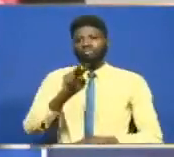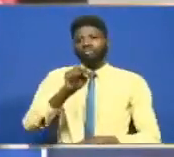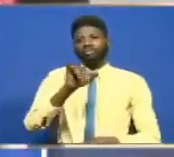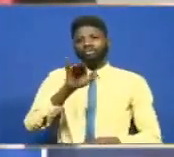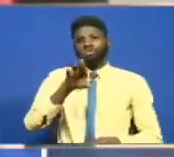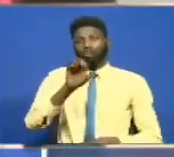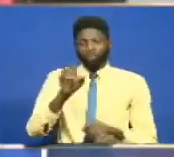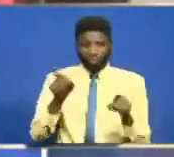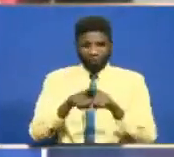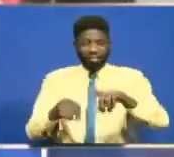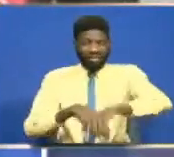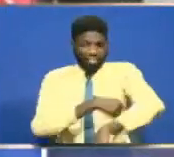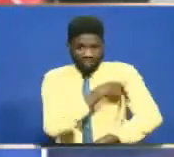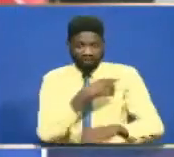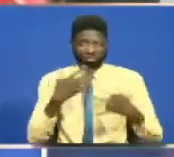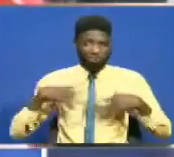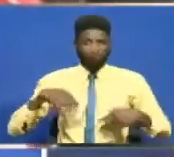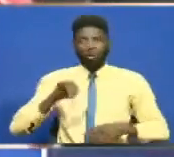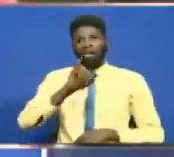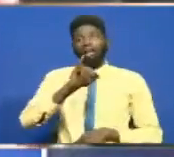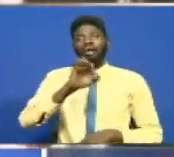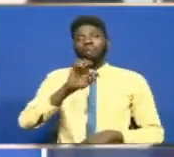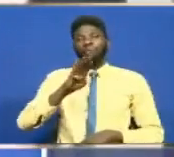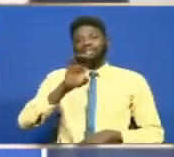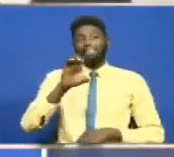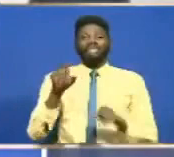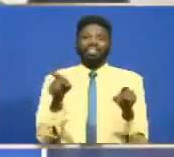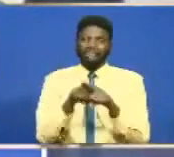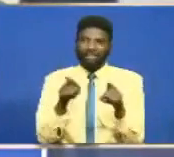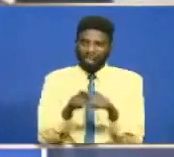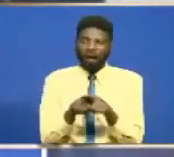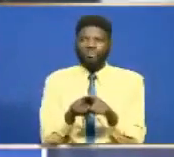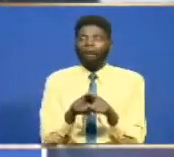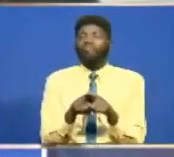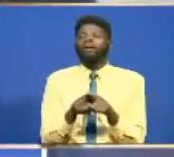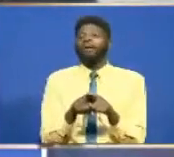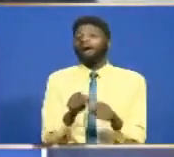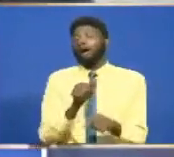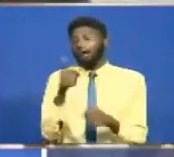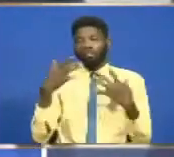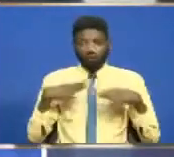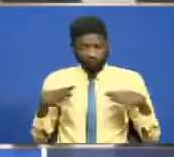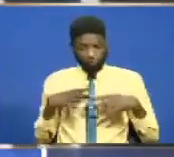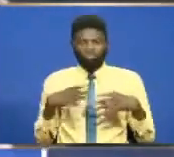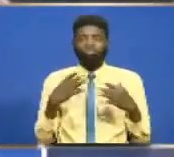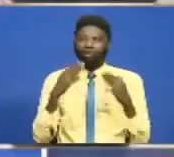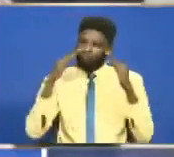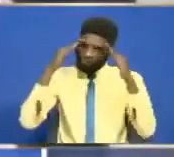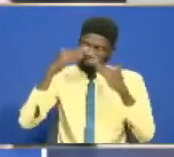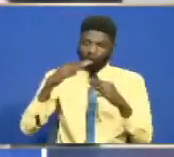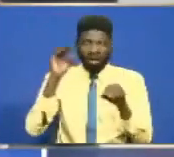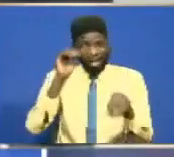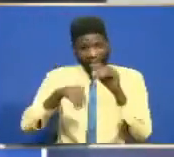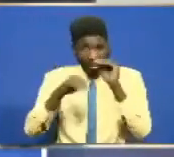Bwana Chief, watu wa IBC na wale wenzetu wanahusika na hii